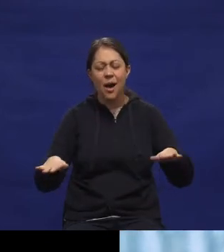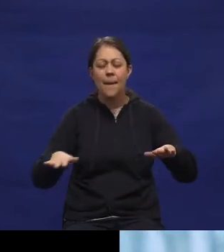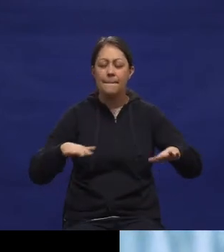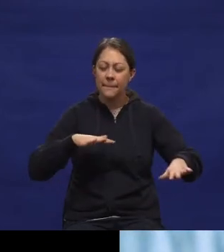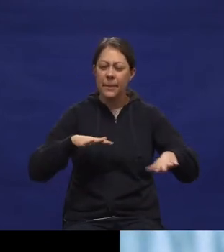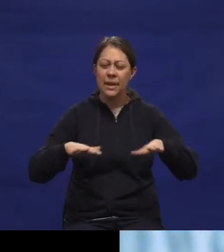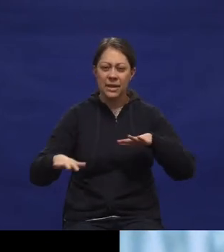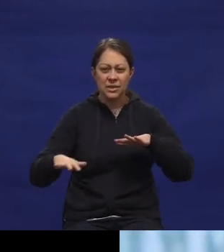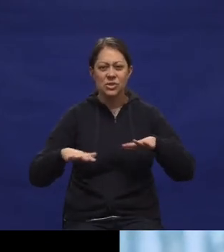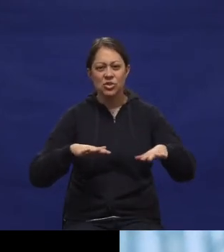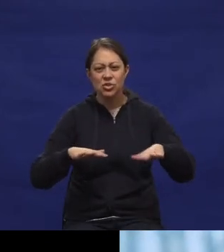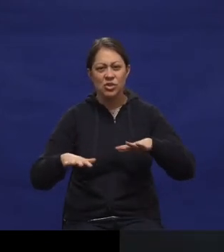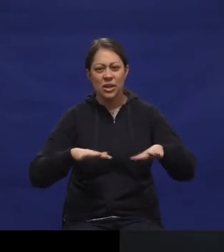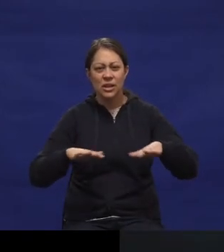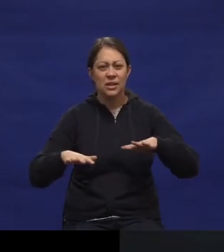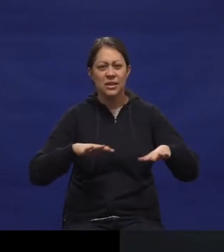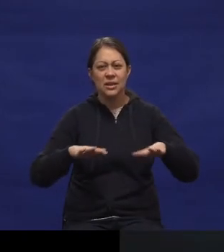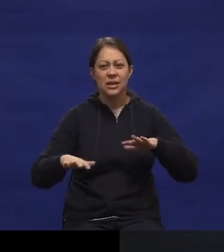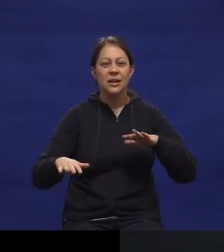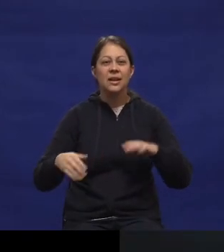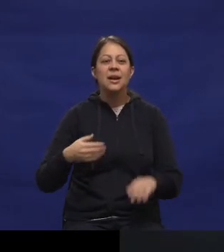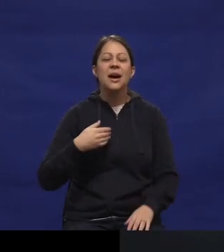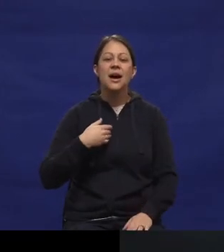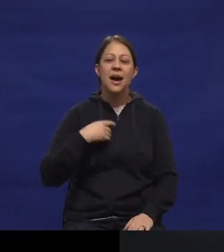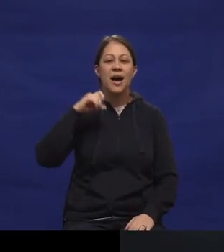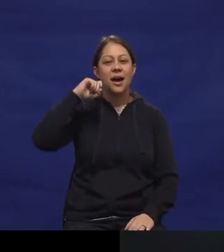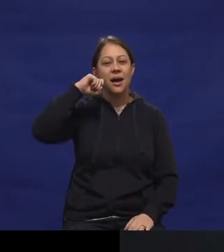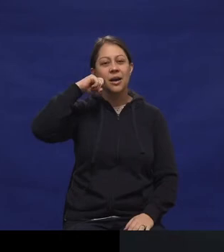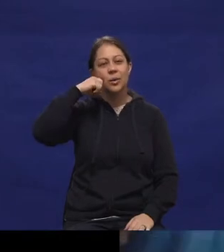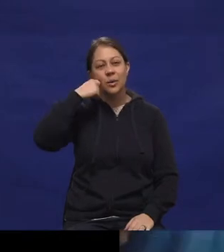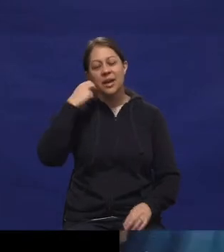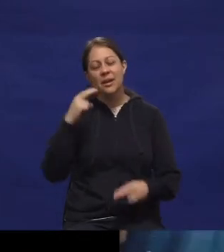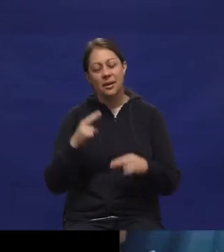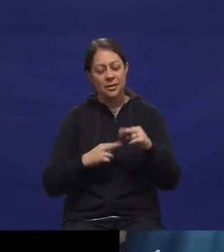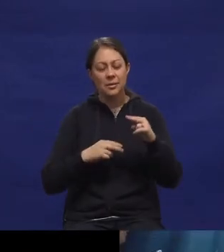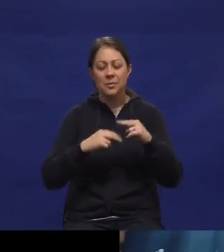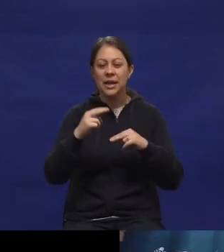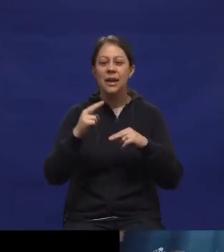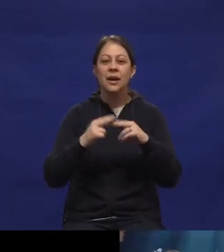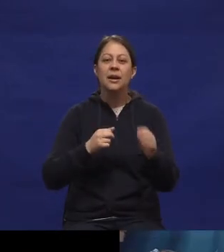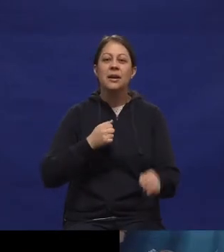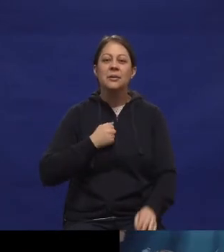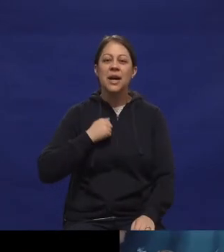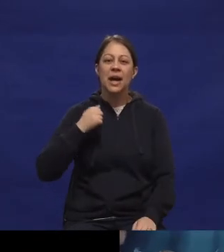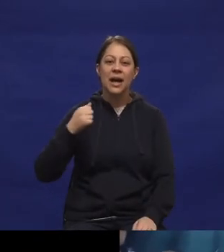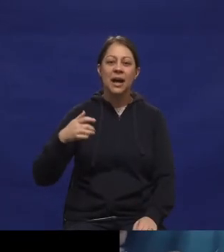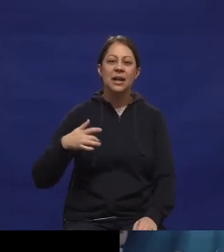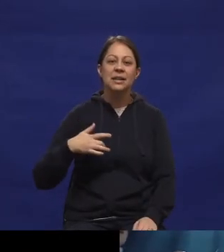I will